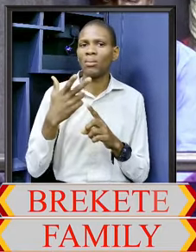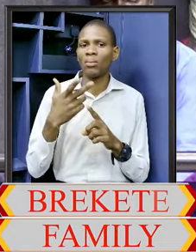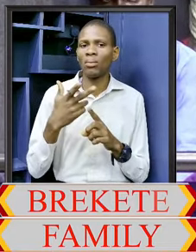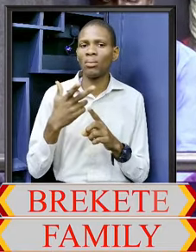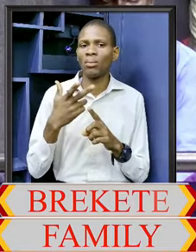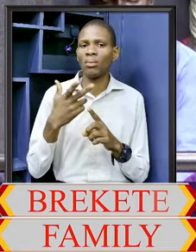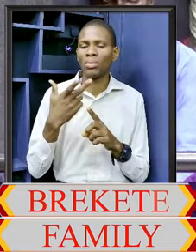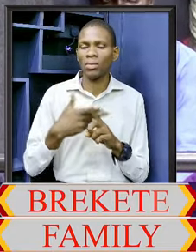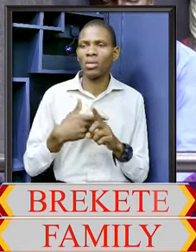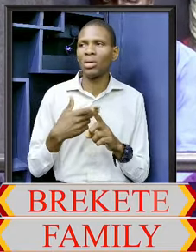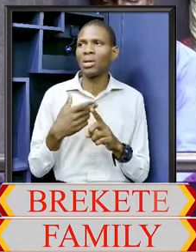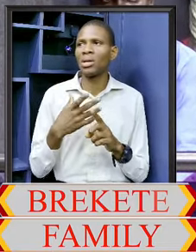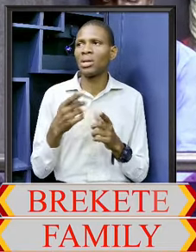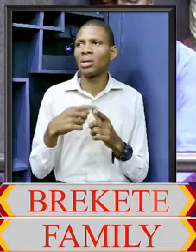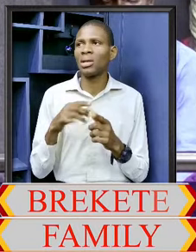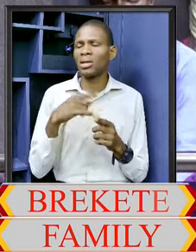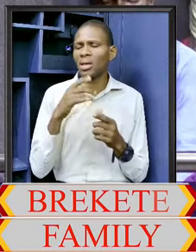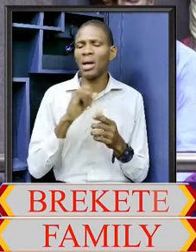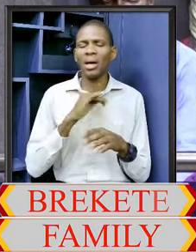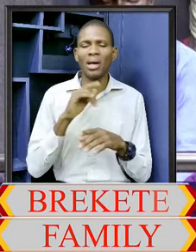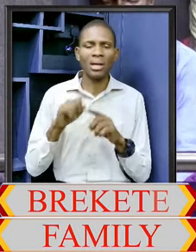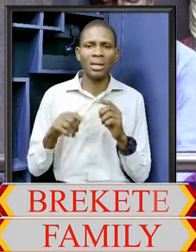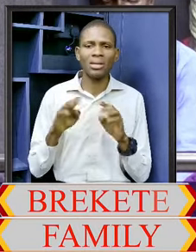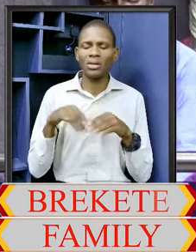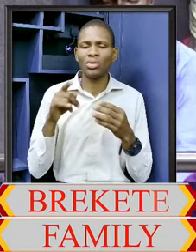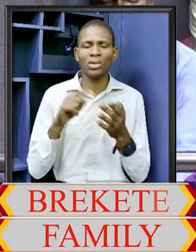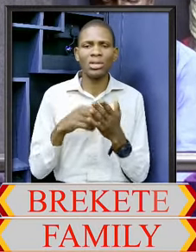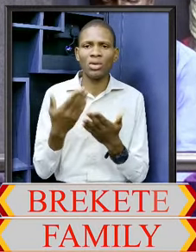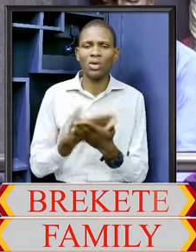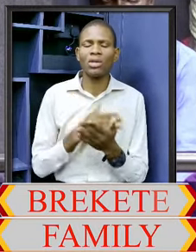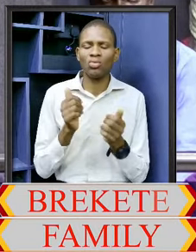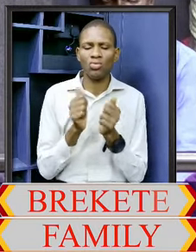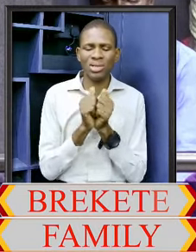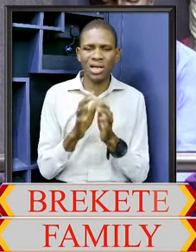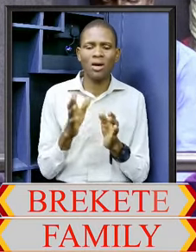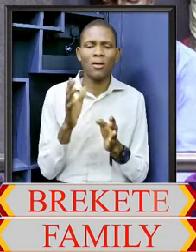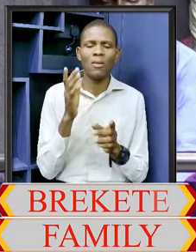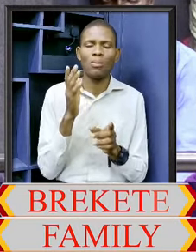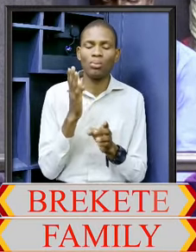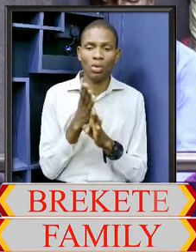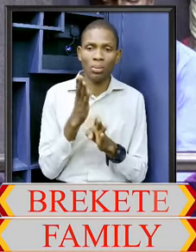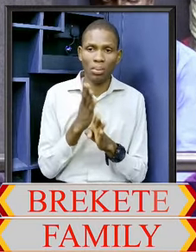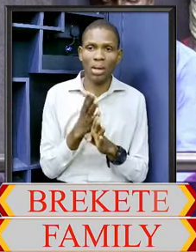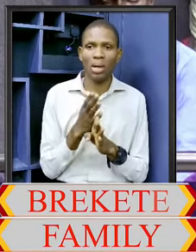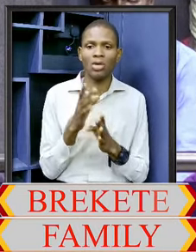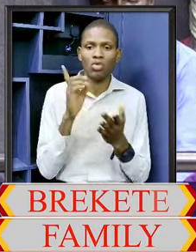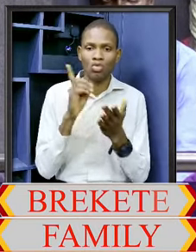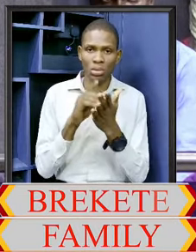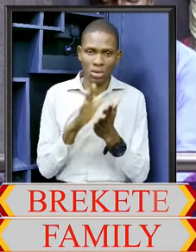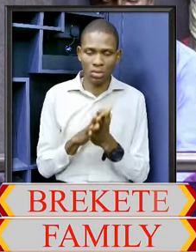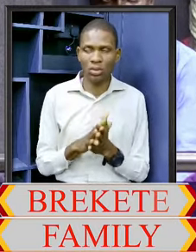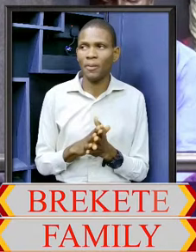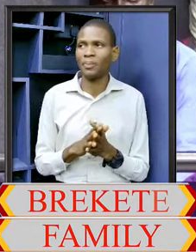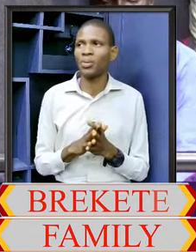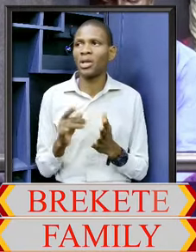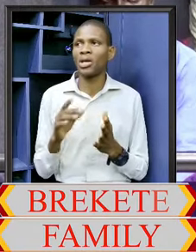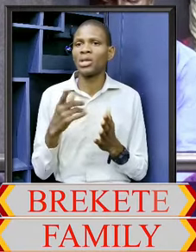you this money without no proper this thing. I said, okay, now let's go to court. So the total was